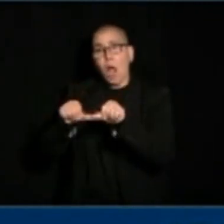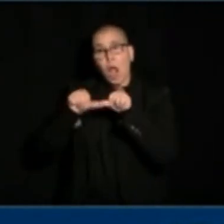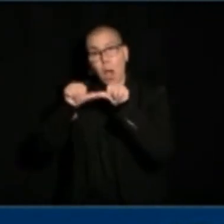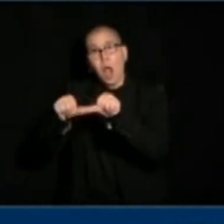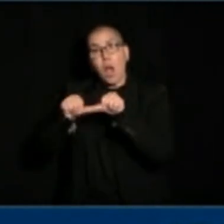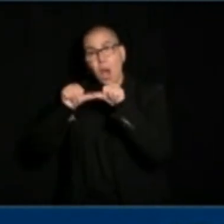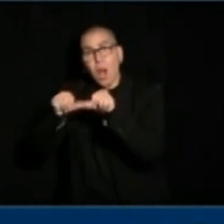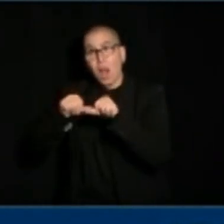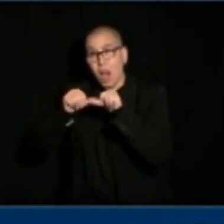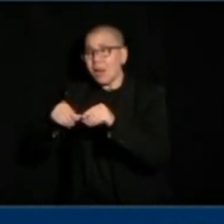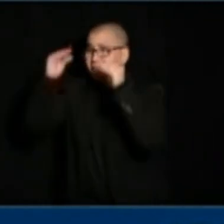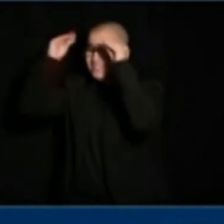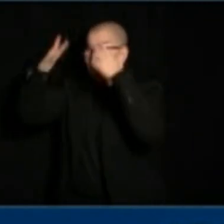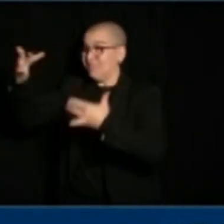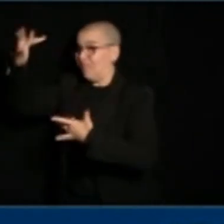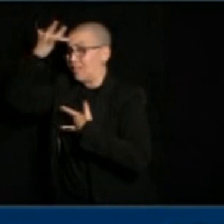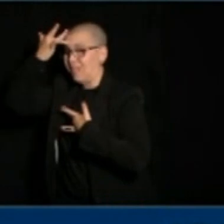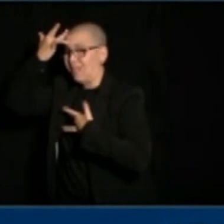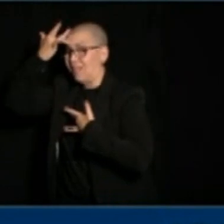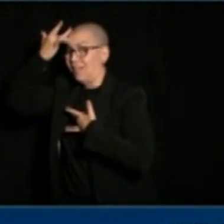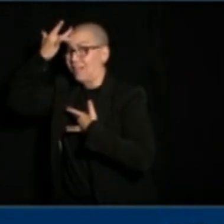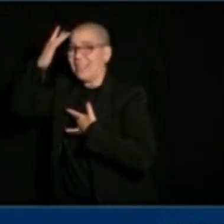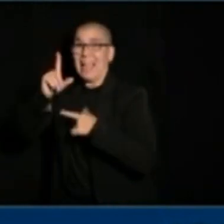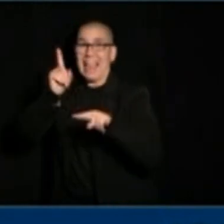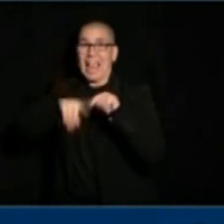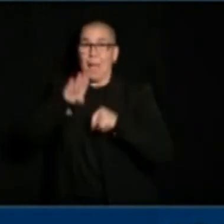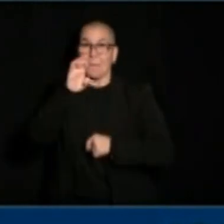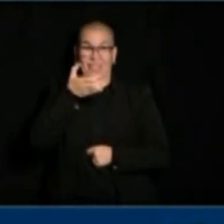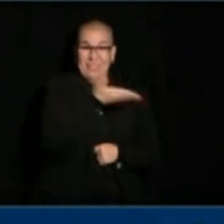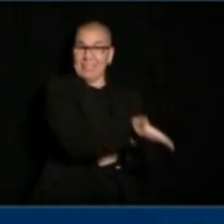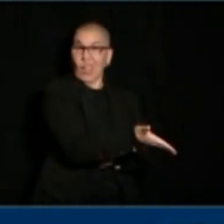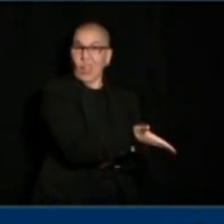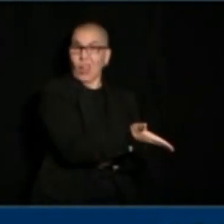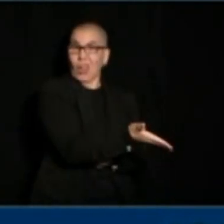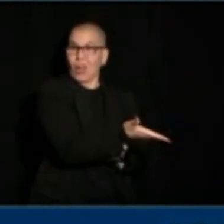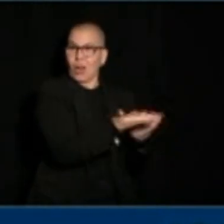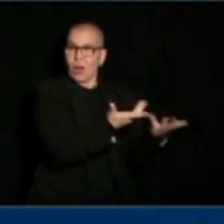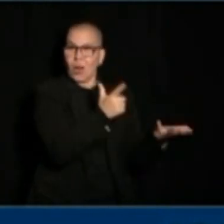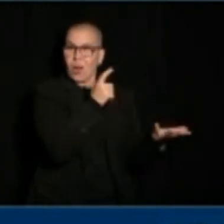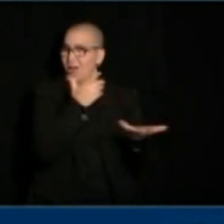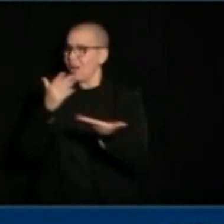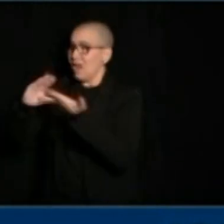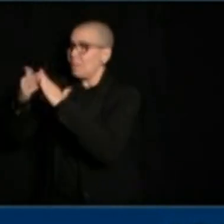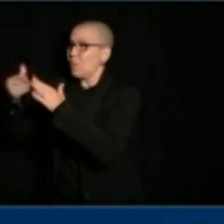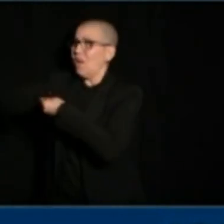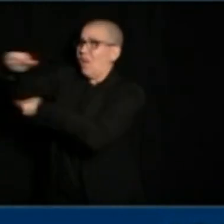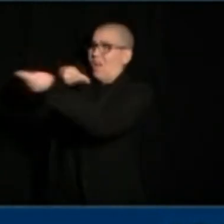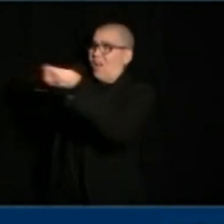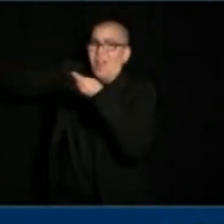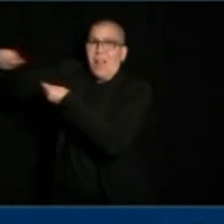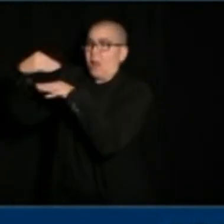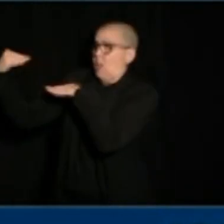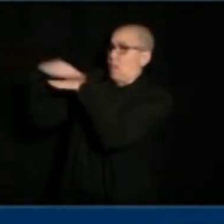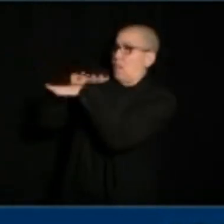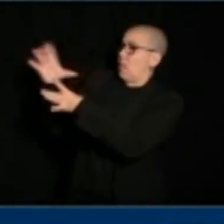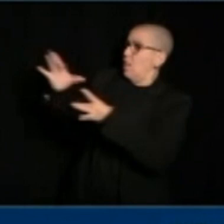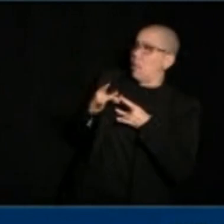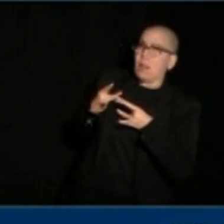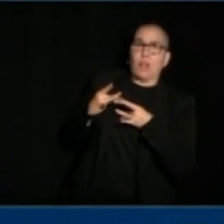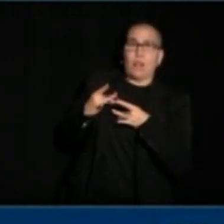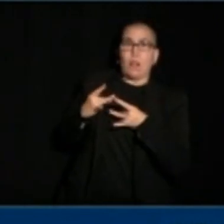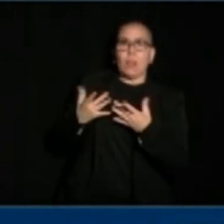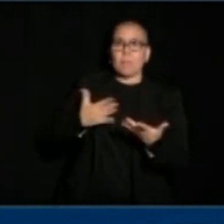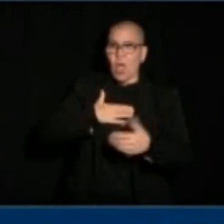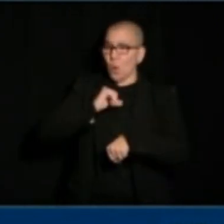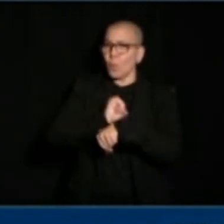not at their schools and not at their daycares, but in the community, and that's shutting them down. That puts a pressure on the families, whether they're a care provider